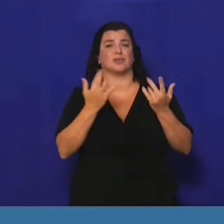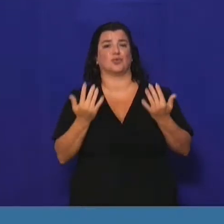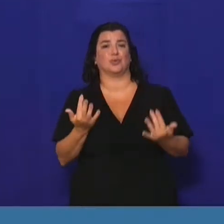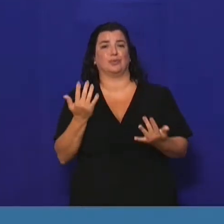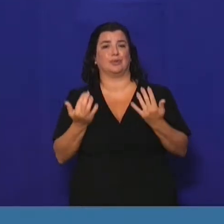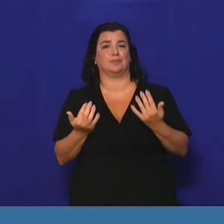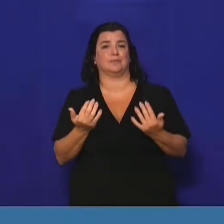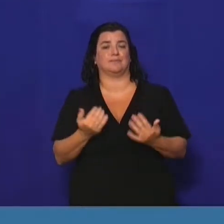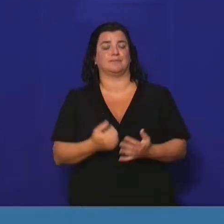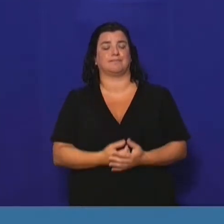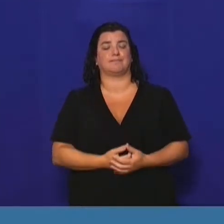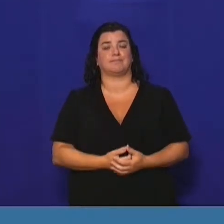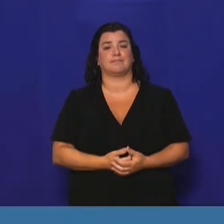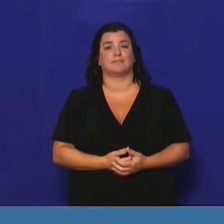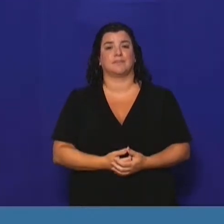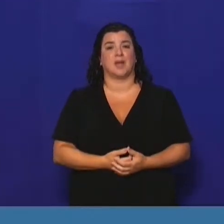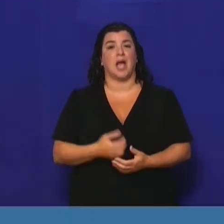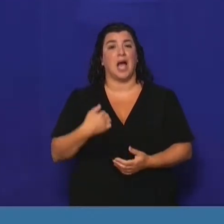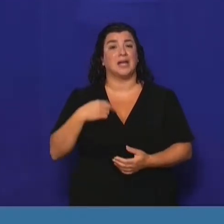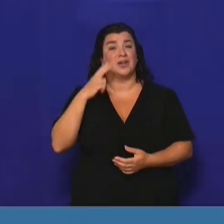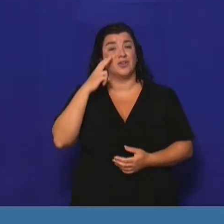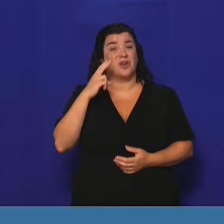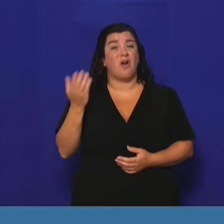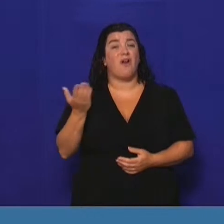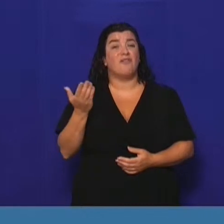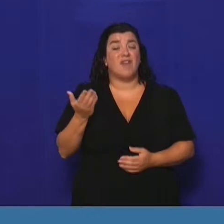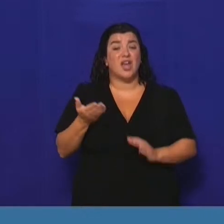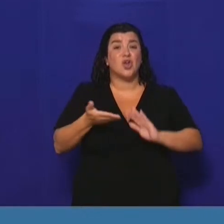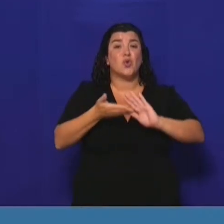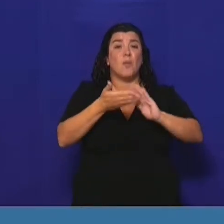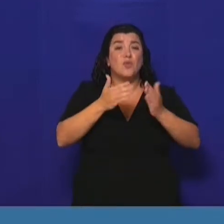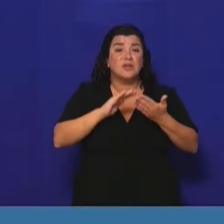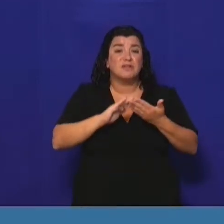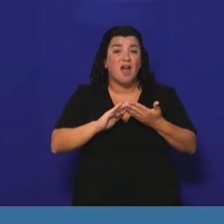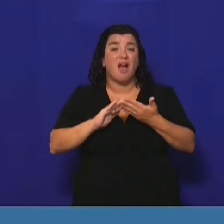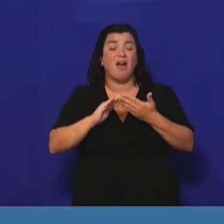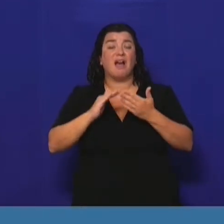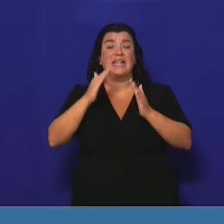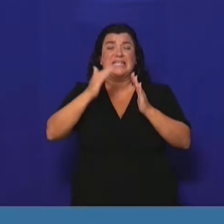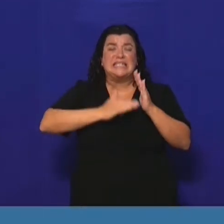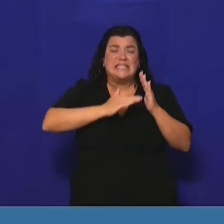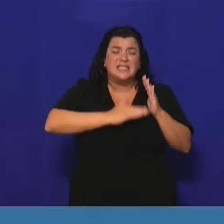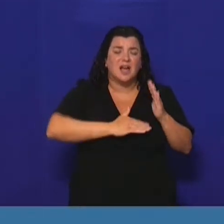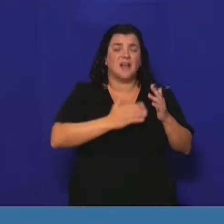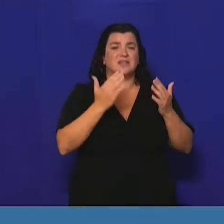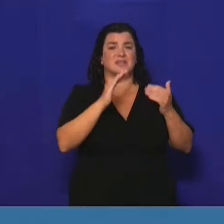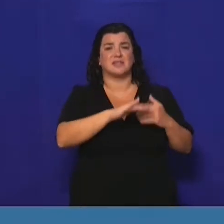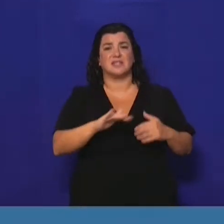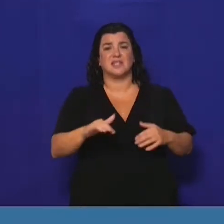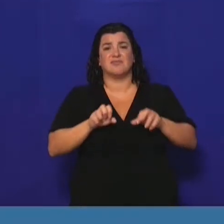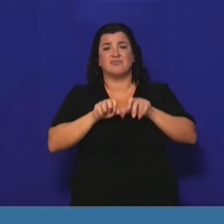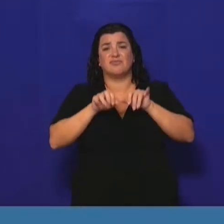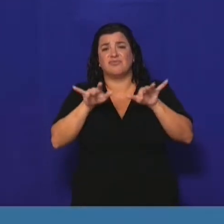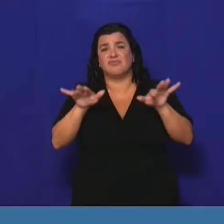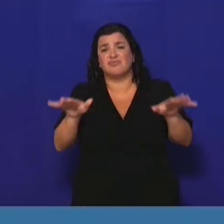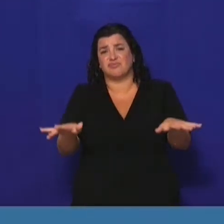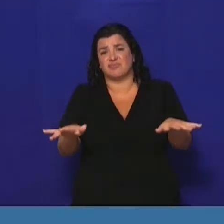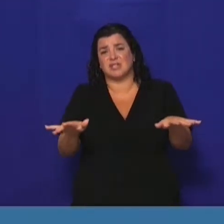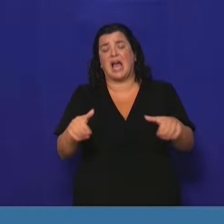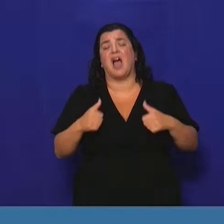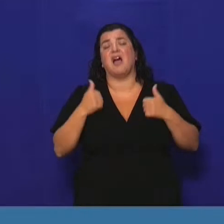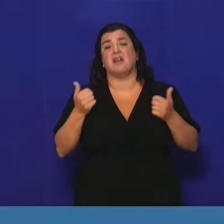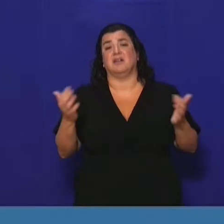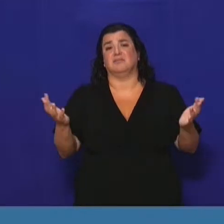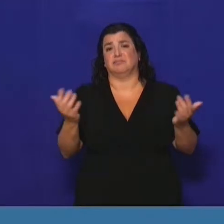nistgħu. Irridu naraw li fil-komunità kemm nistgħu jkollna l-inqas nies li jkunu qegħdin iferxu dan il-virus. U għalhekk